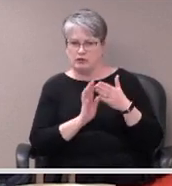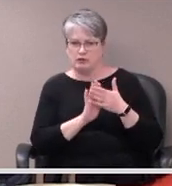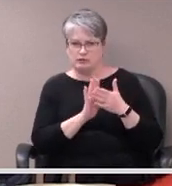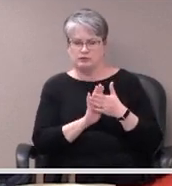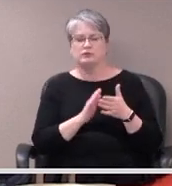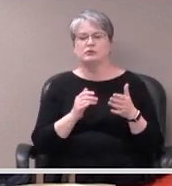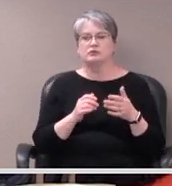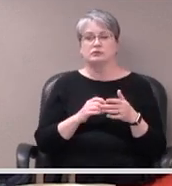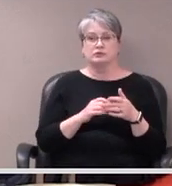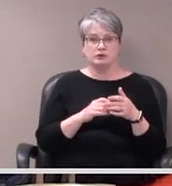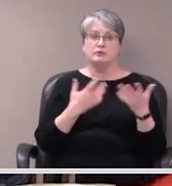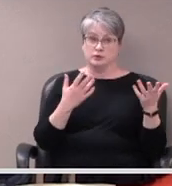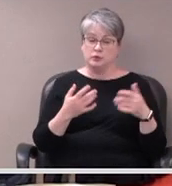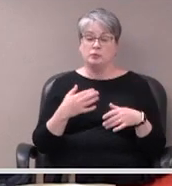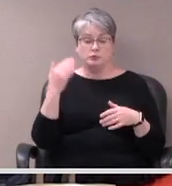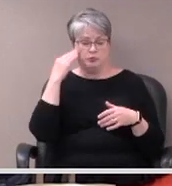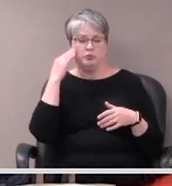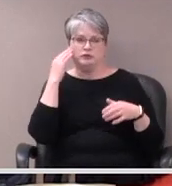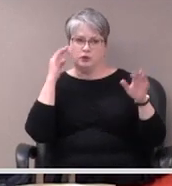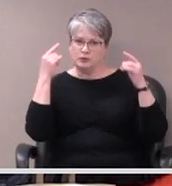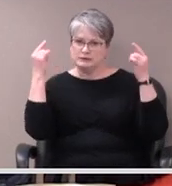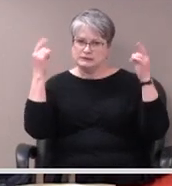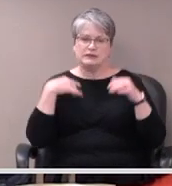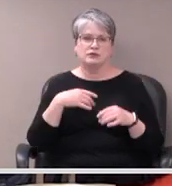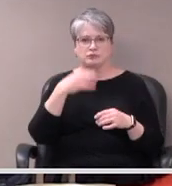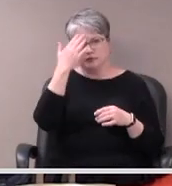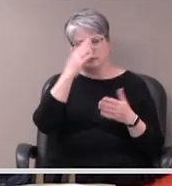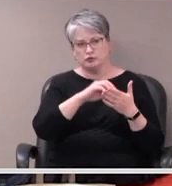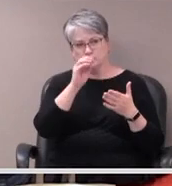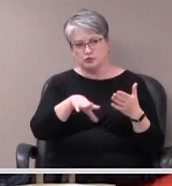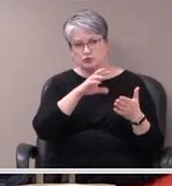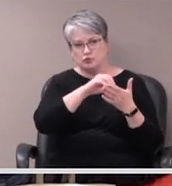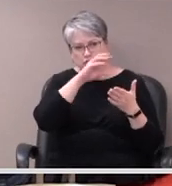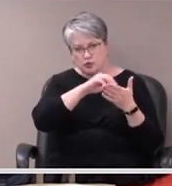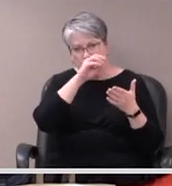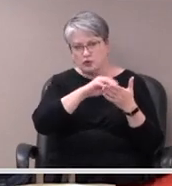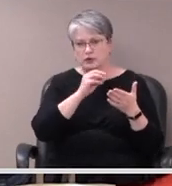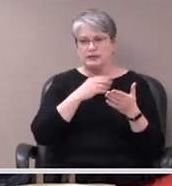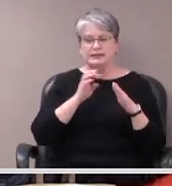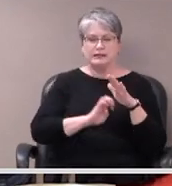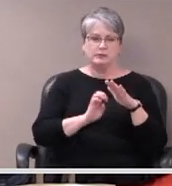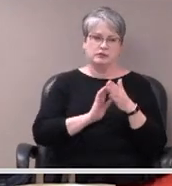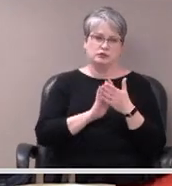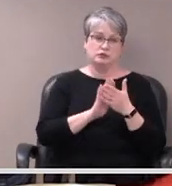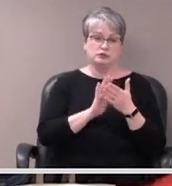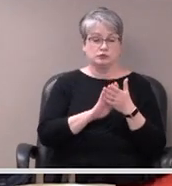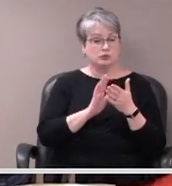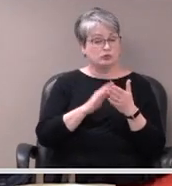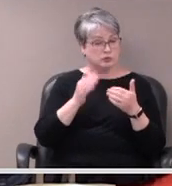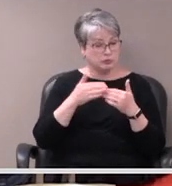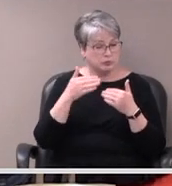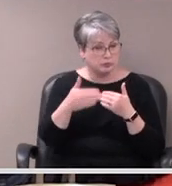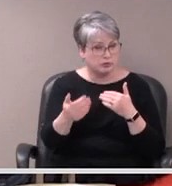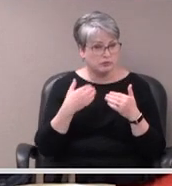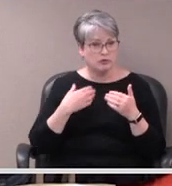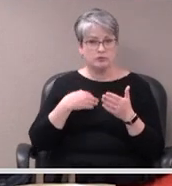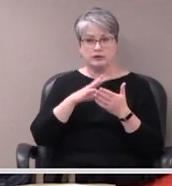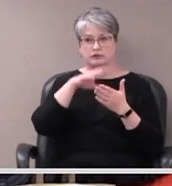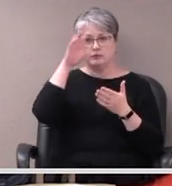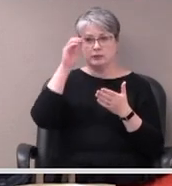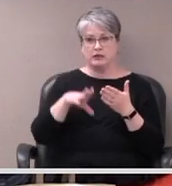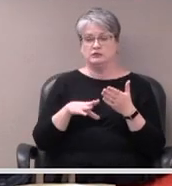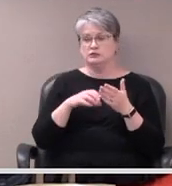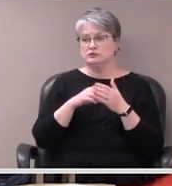and we have found that to be successful for student learning in the elementary schools. As we move forward with getting information from